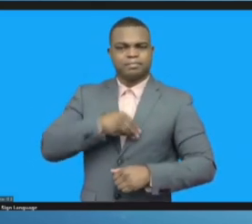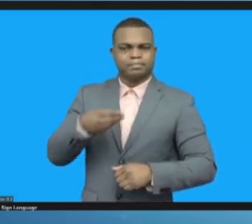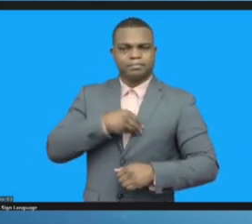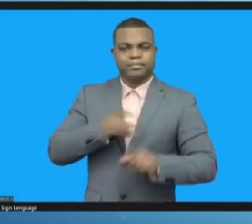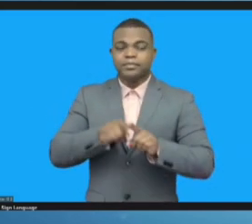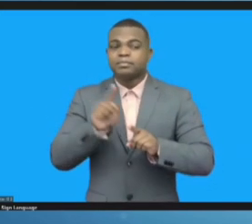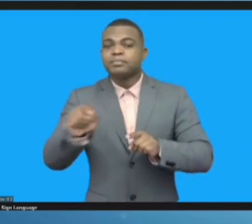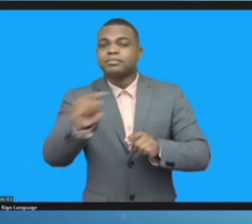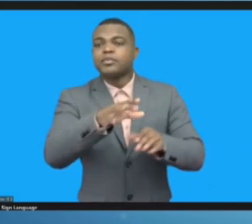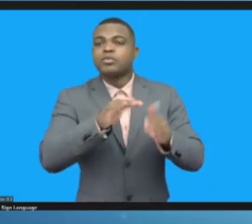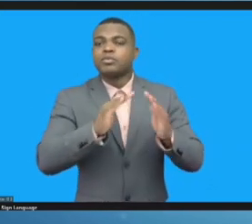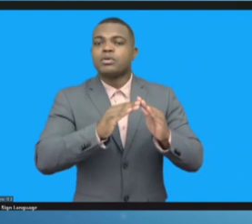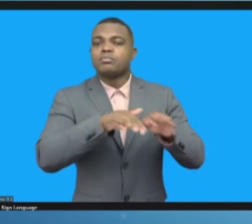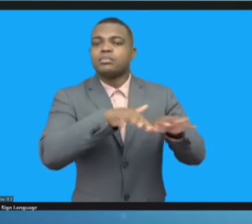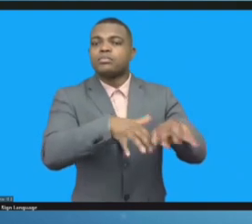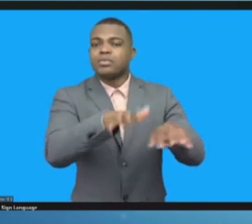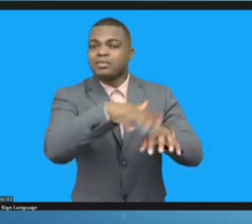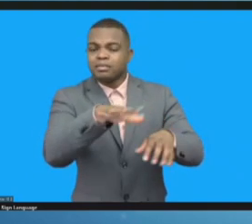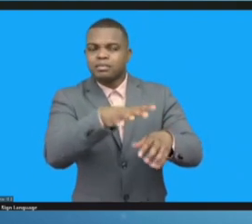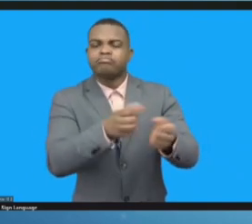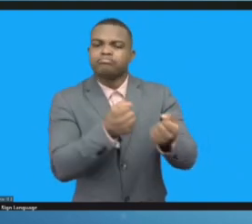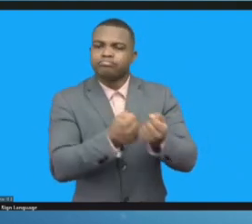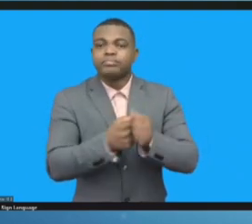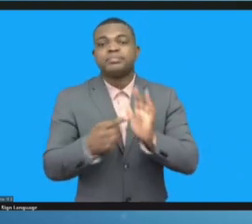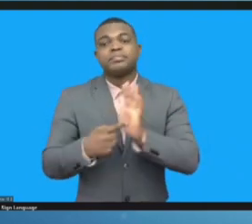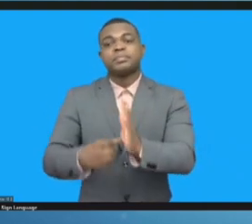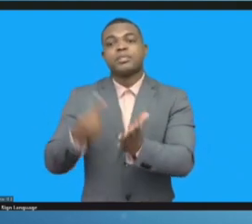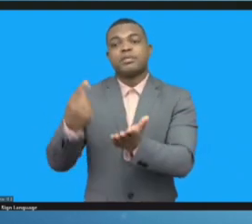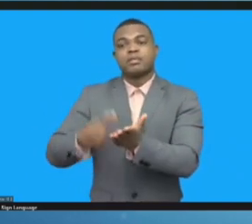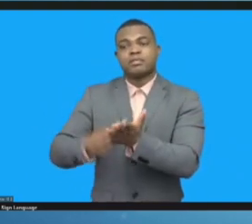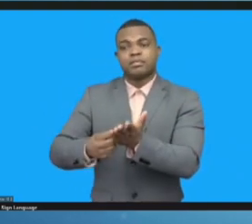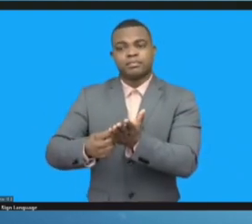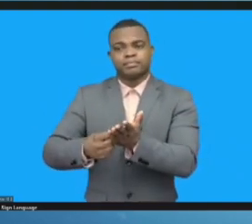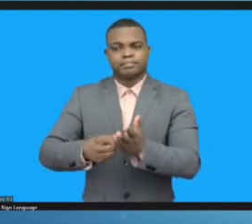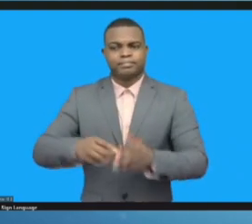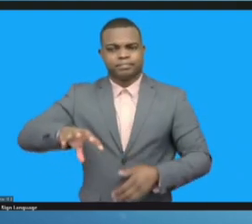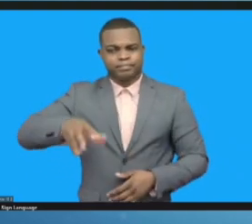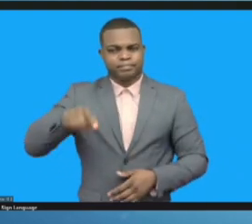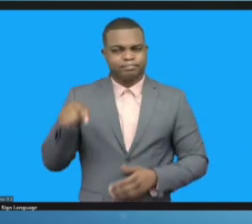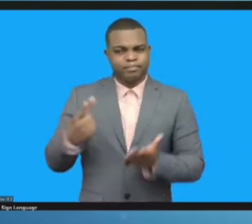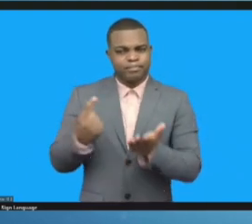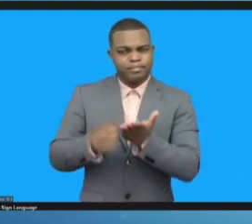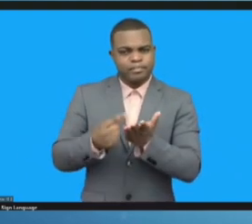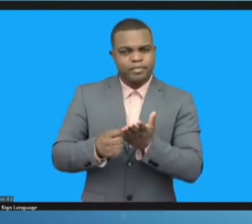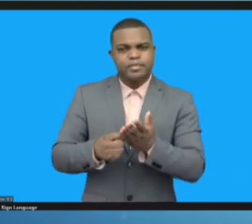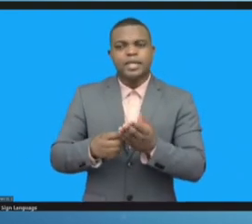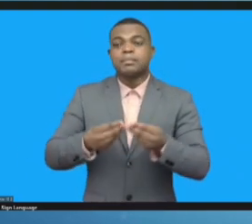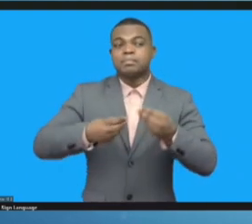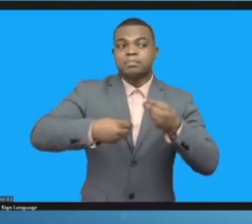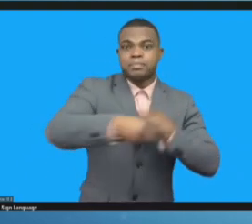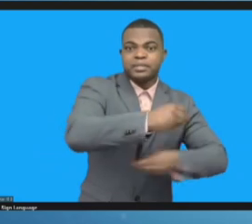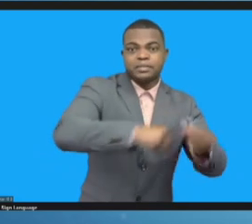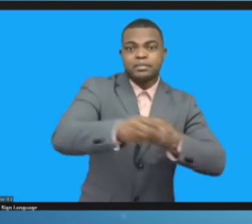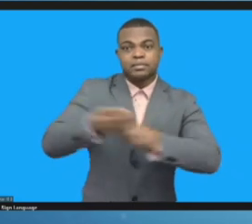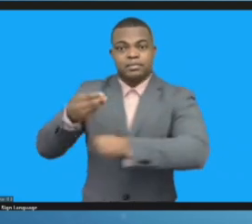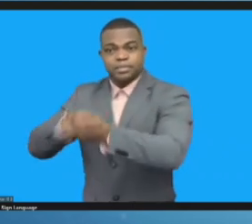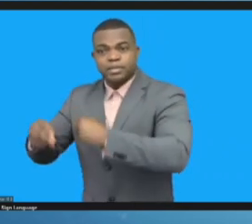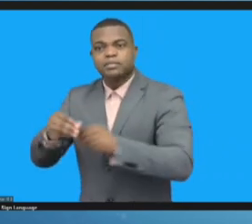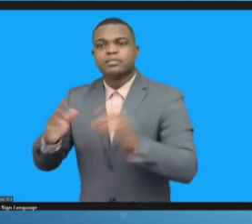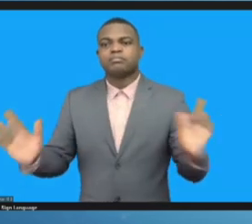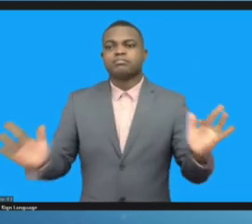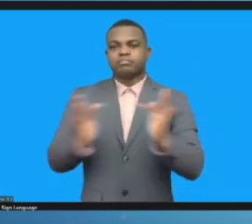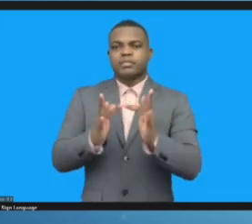Guinea, is providing digital healthcare to rural Guinea, and Kenya has introduced coding classes for schooling